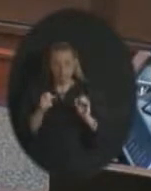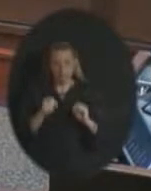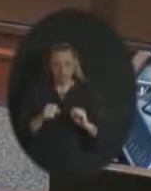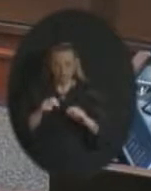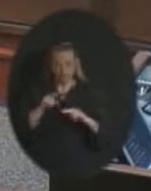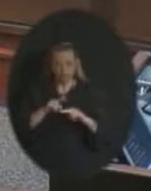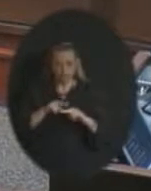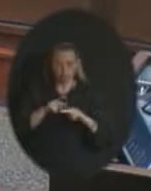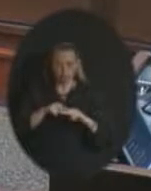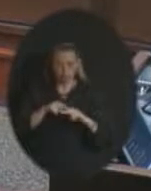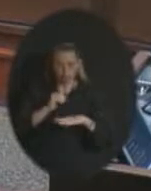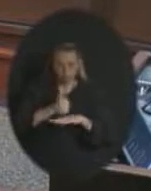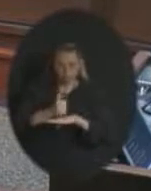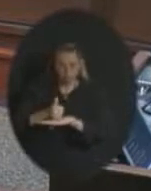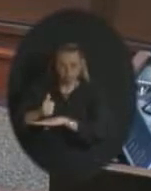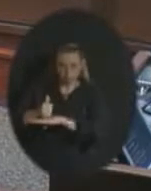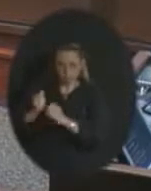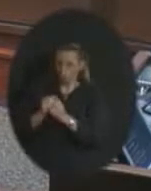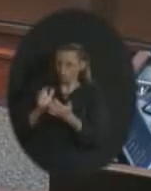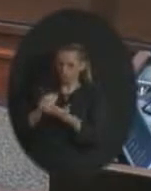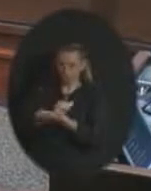without damaging the turf? Yes.